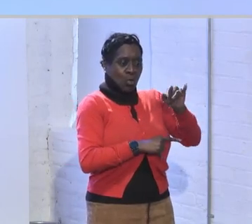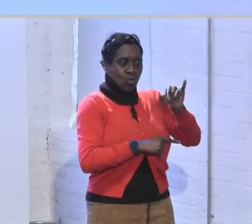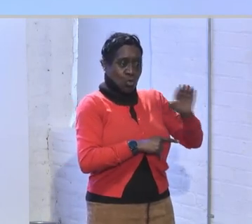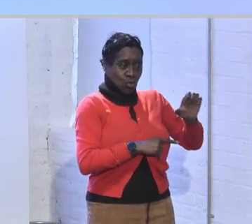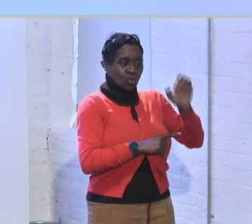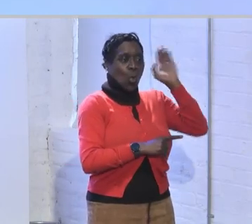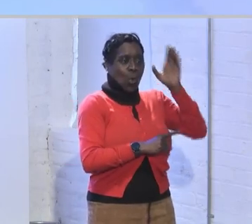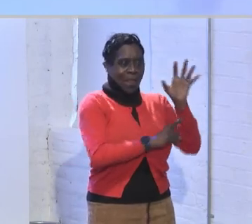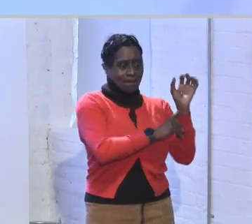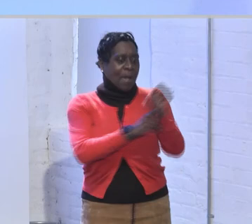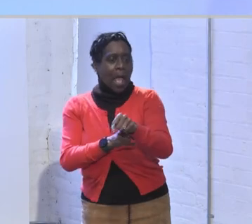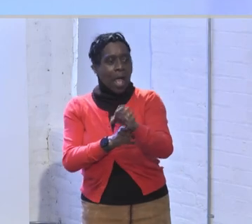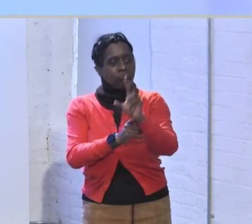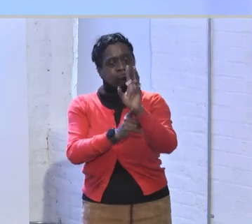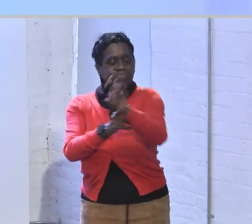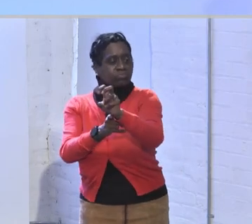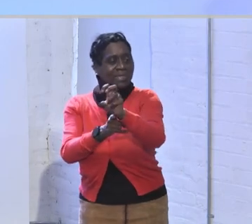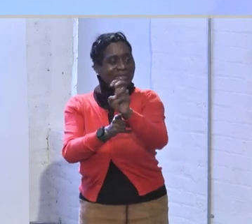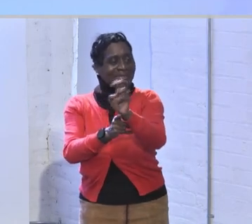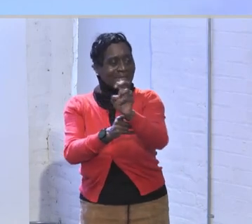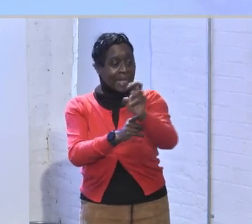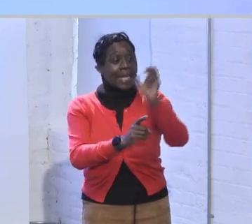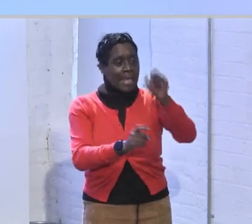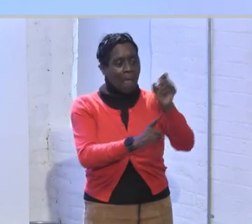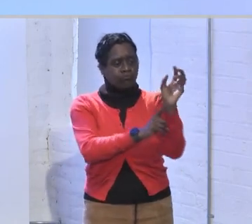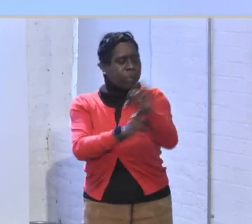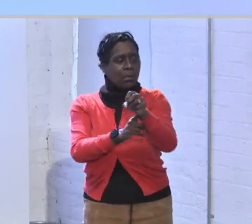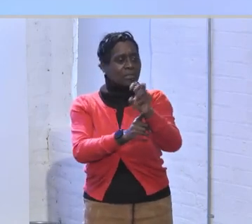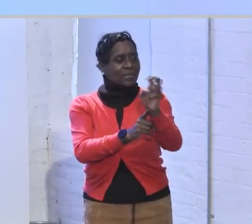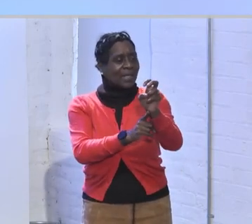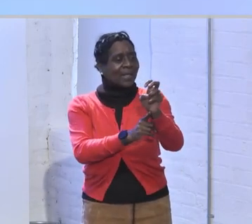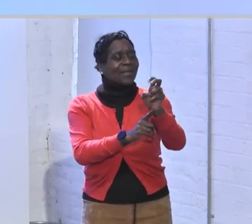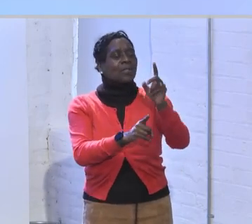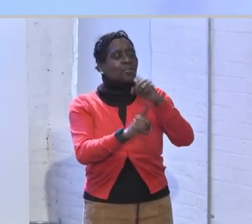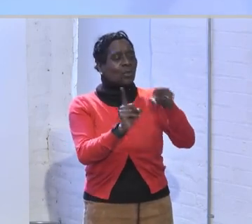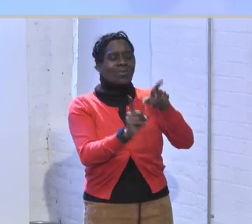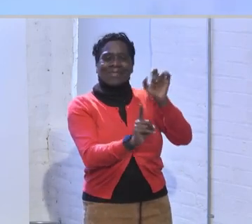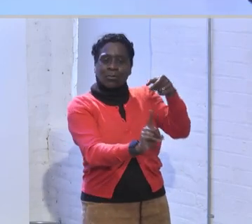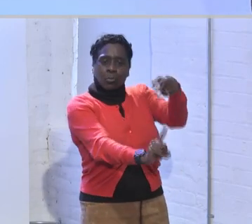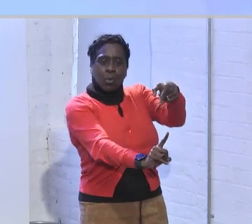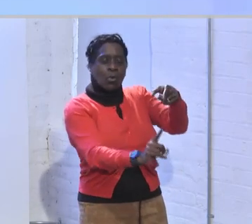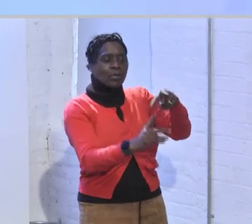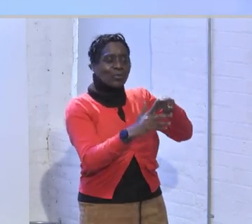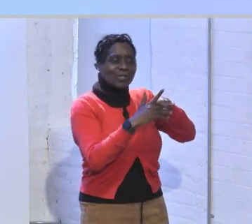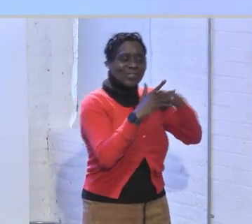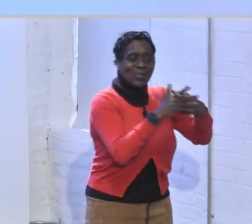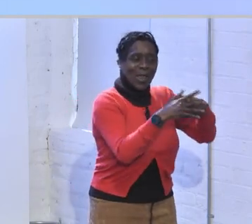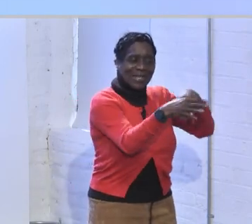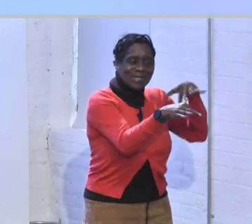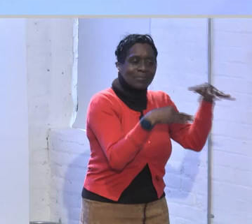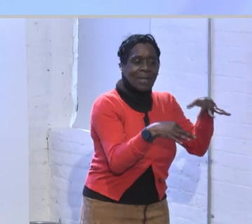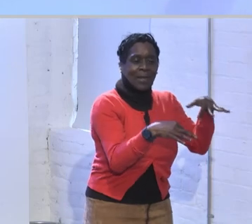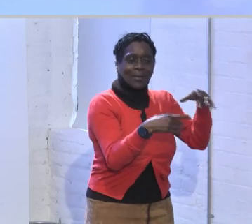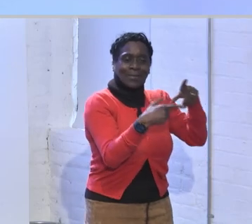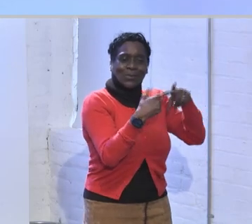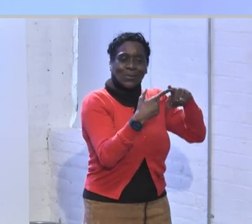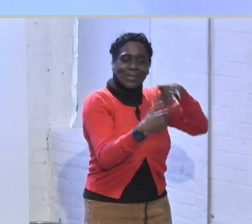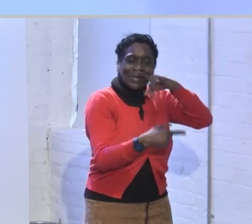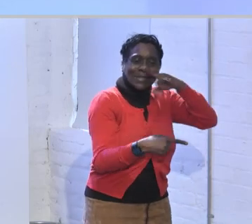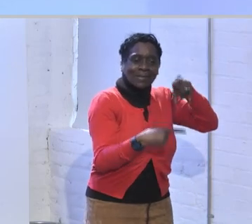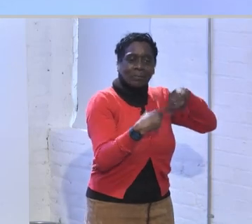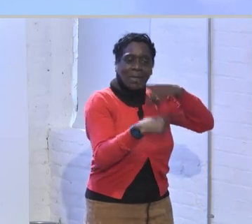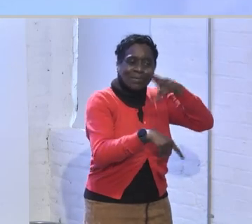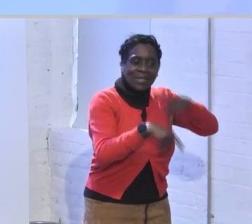science. So he said, teach them, tell them about God. That's where it starts. There's a God who put us here, and there's a God that